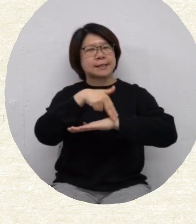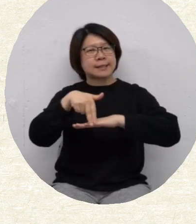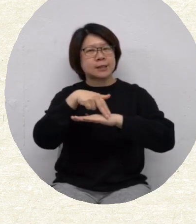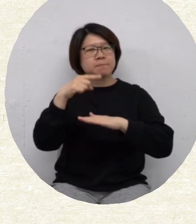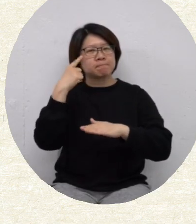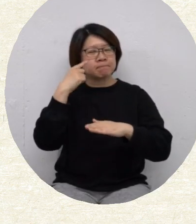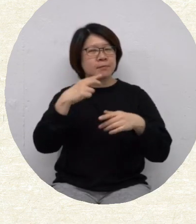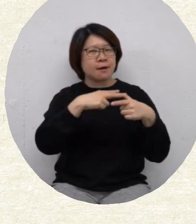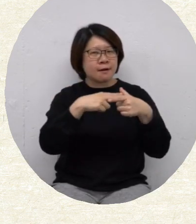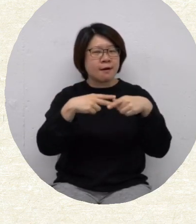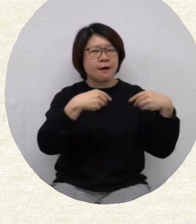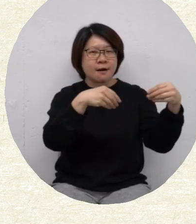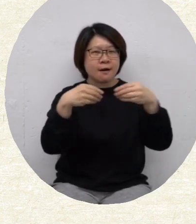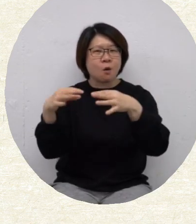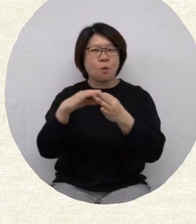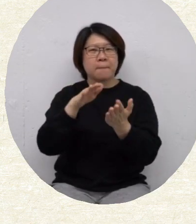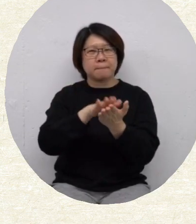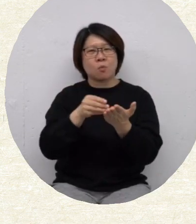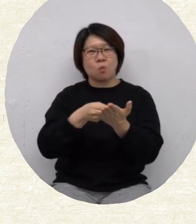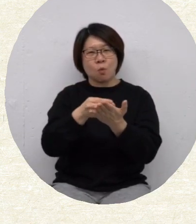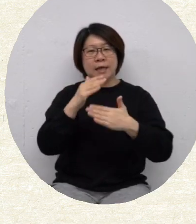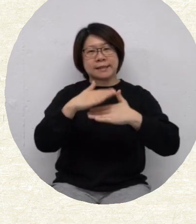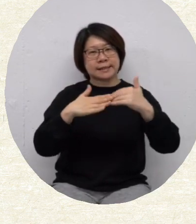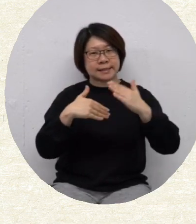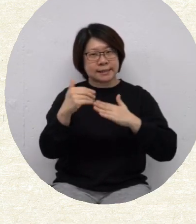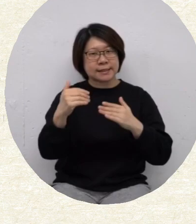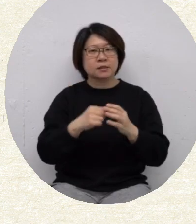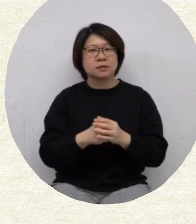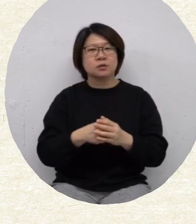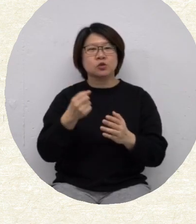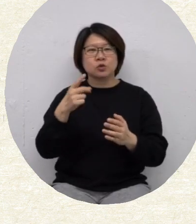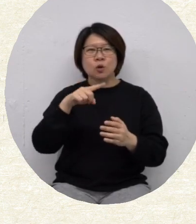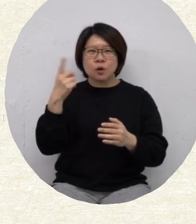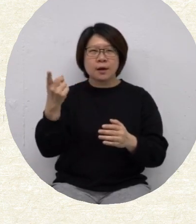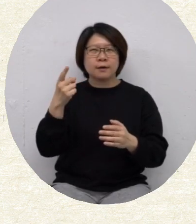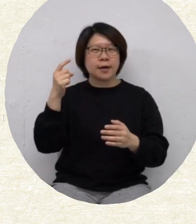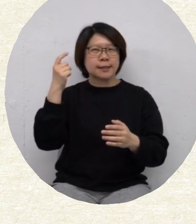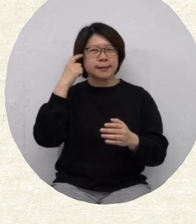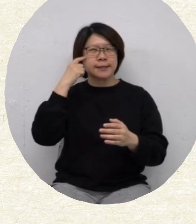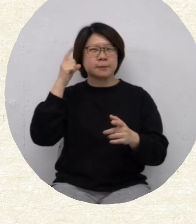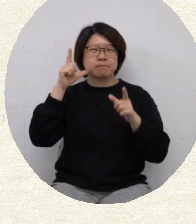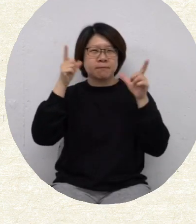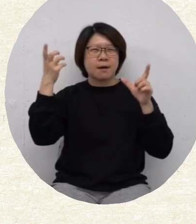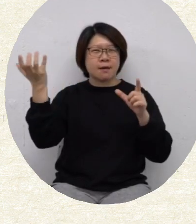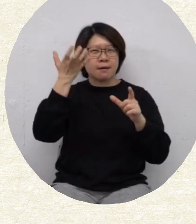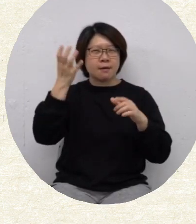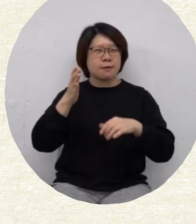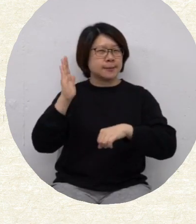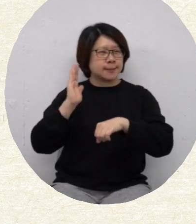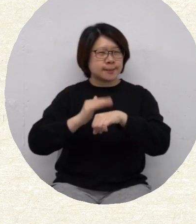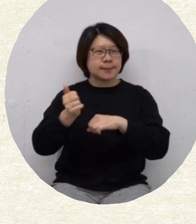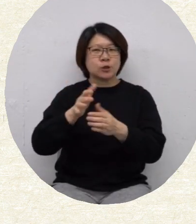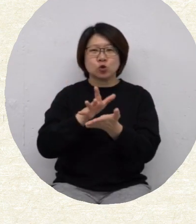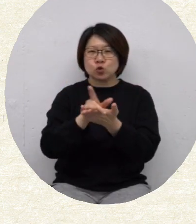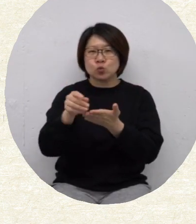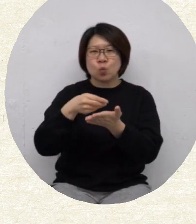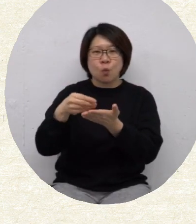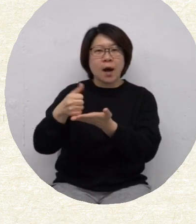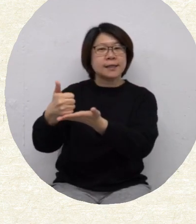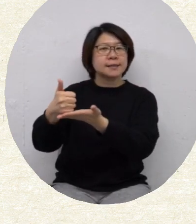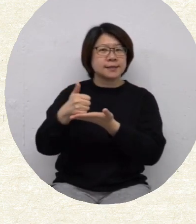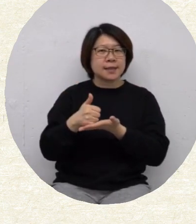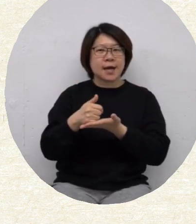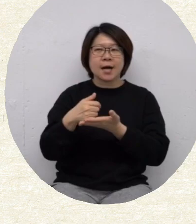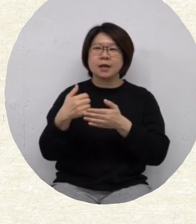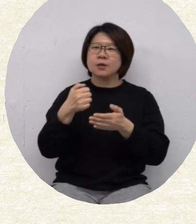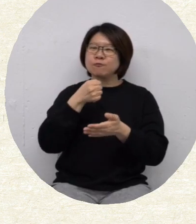in art by showcasing brilliant works and ideas from international printmaking masters. The Hong Kong Open Print Shop has designed